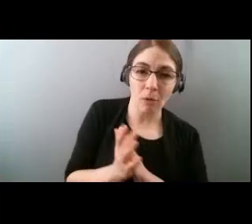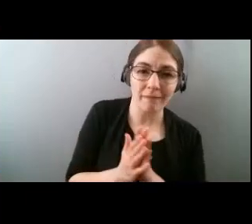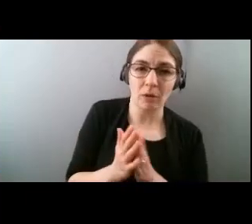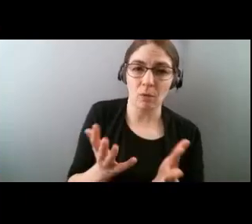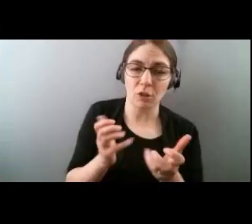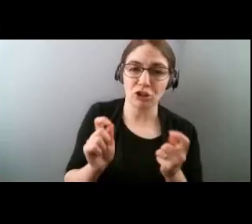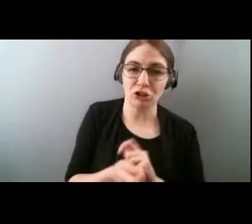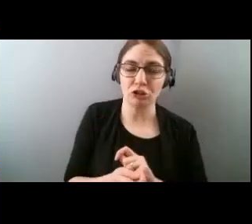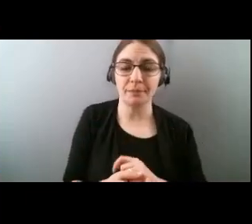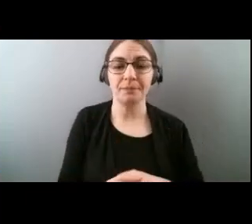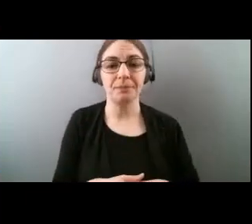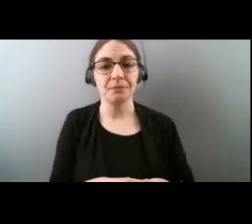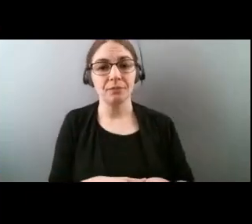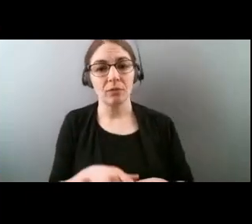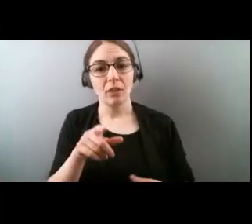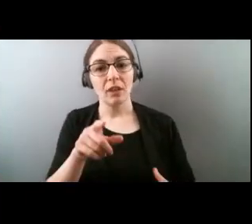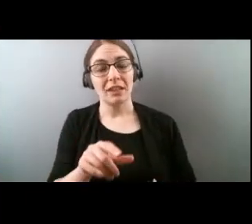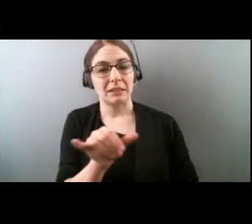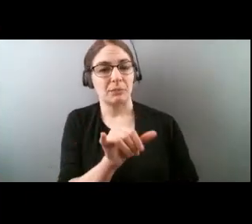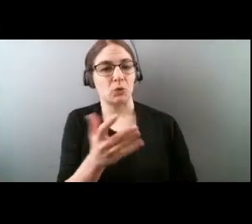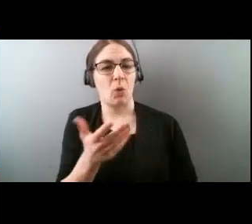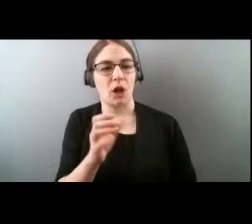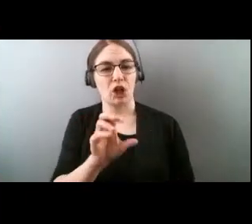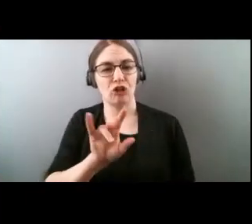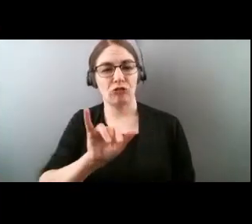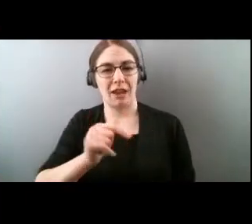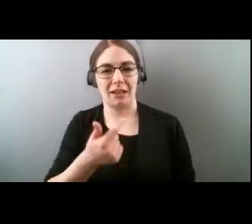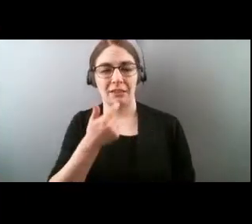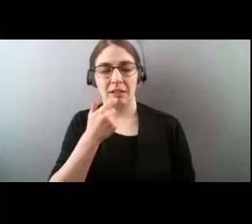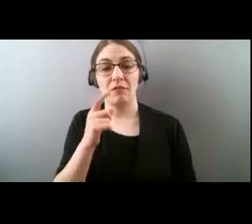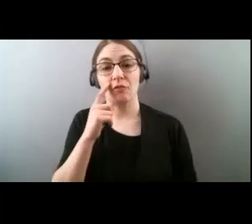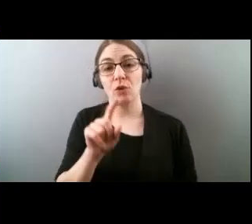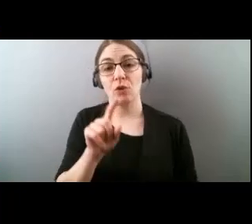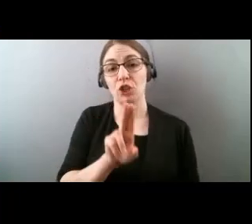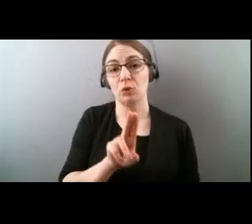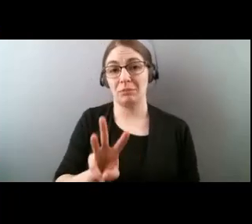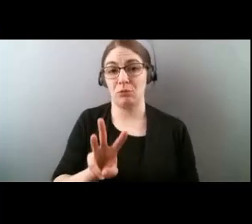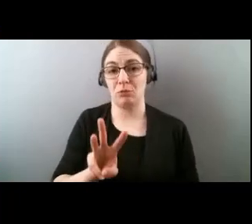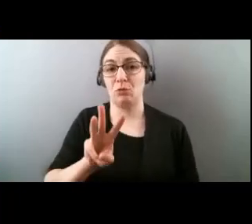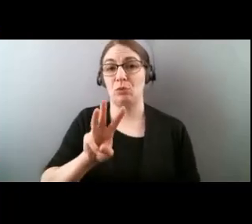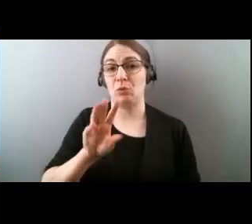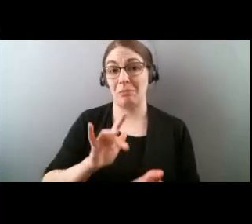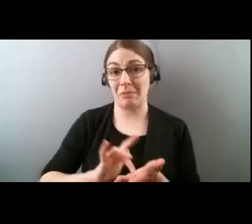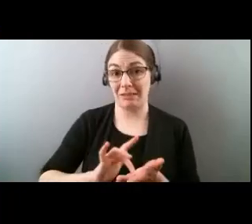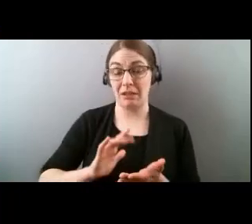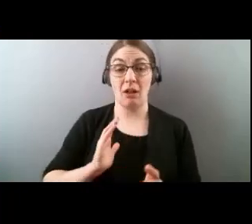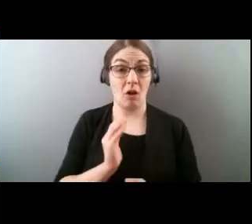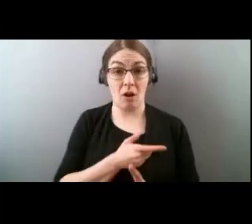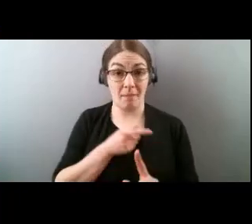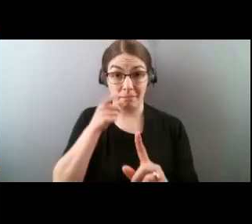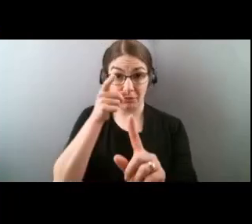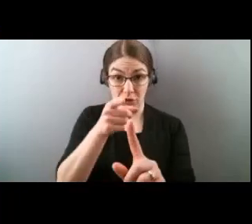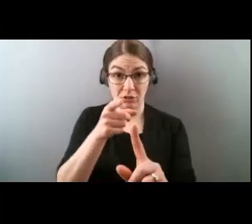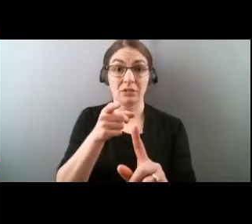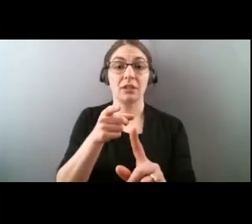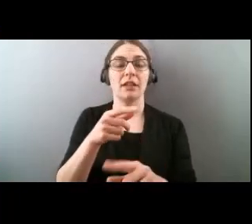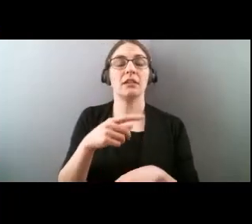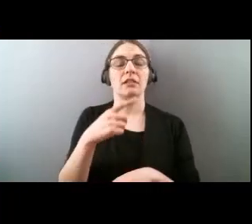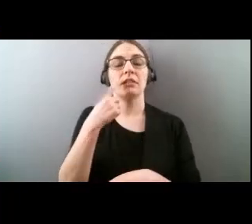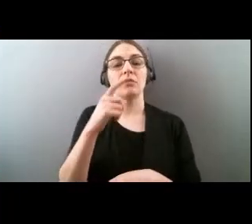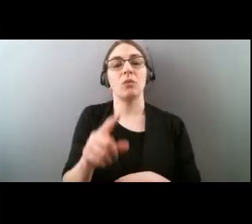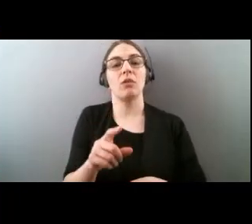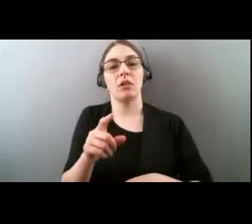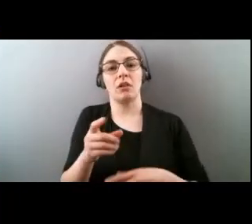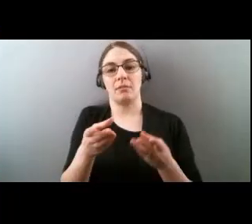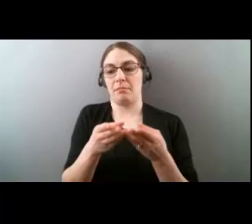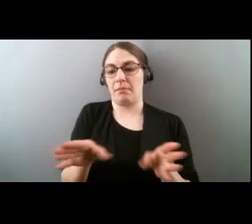Well, similar to what Craig said, for UW Medicine, our mission is to improve the health of the public. And